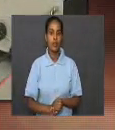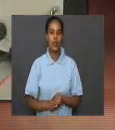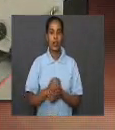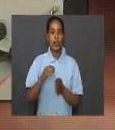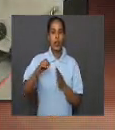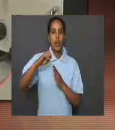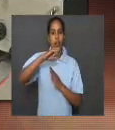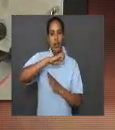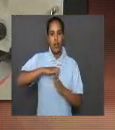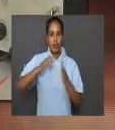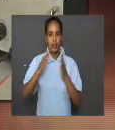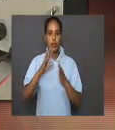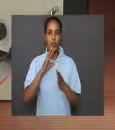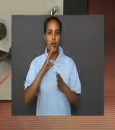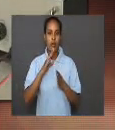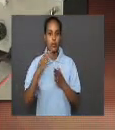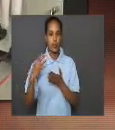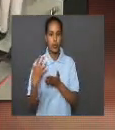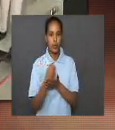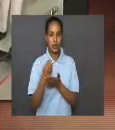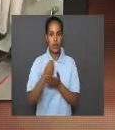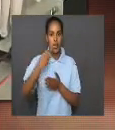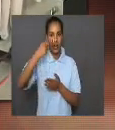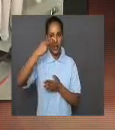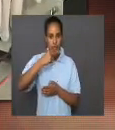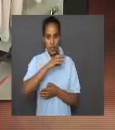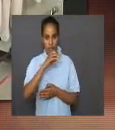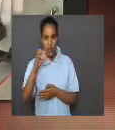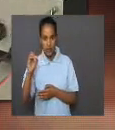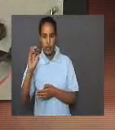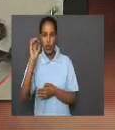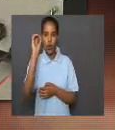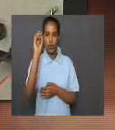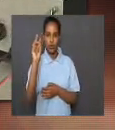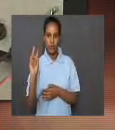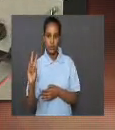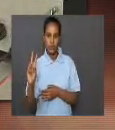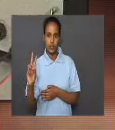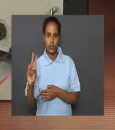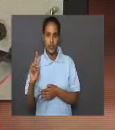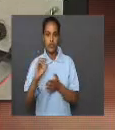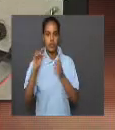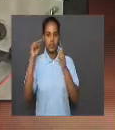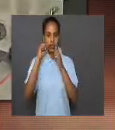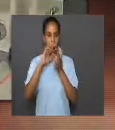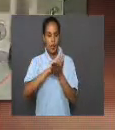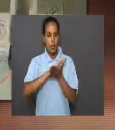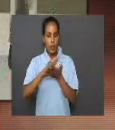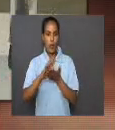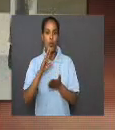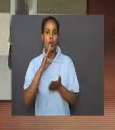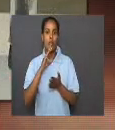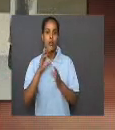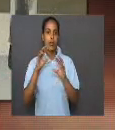The electrolysis of water produces hydrogen and oxygen. Since pure water